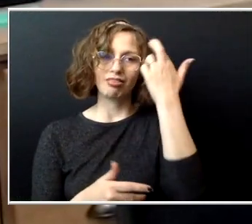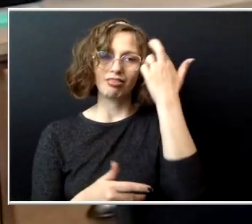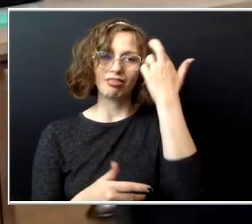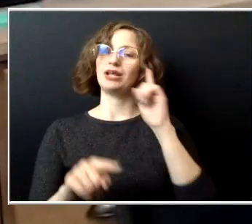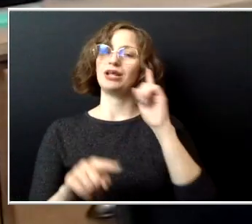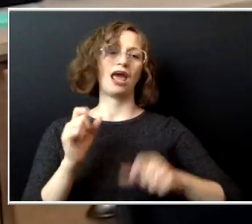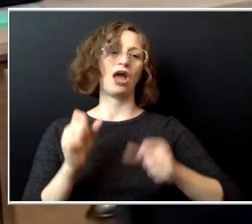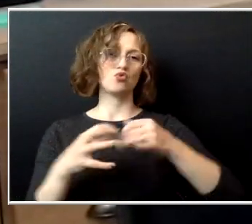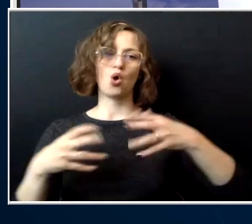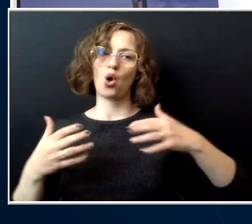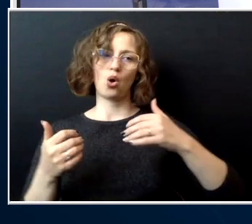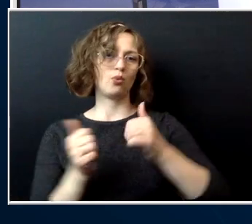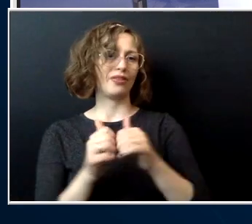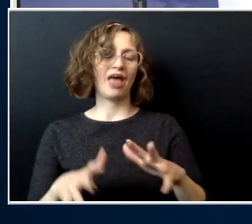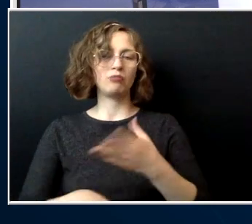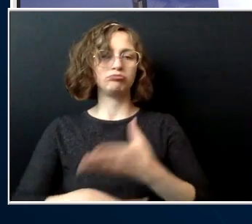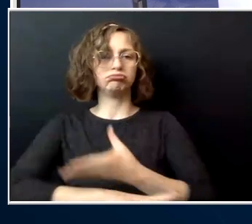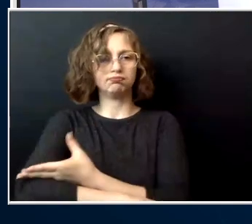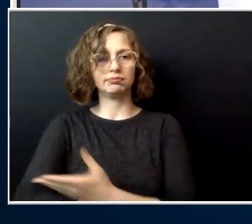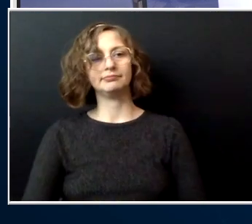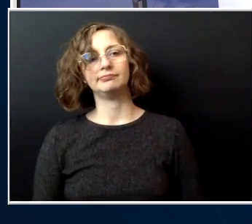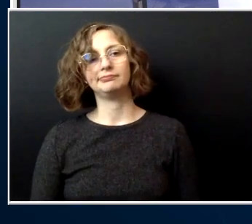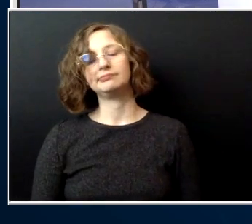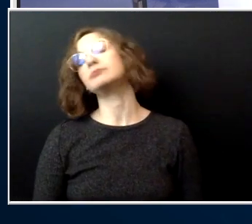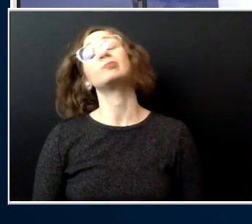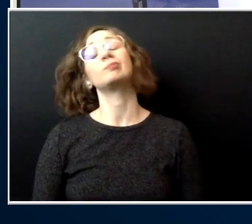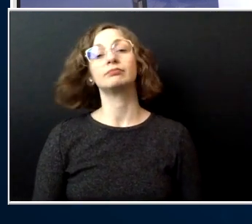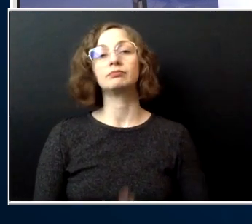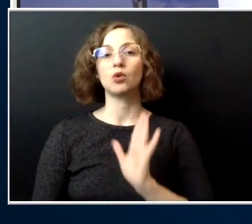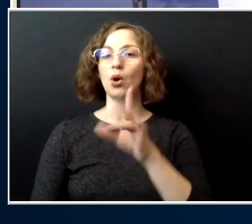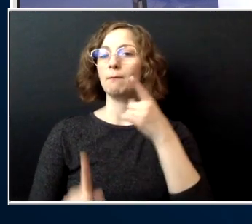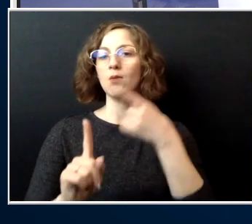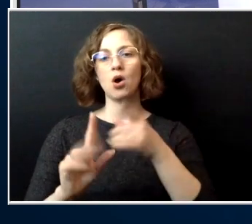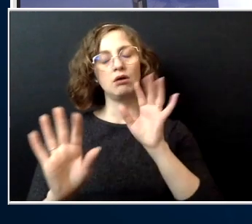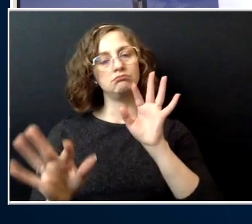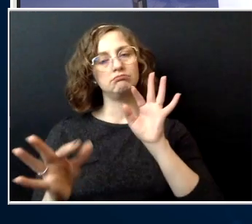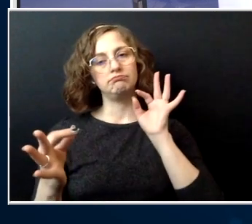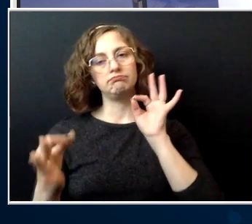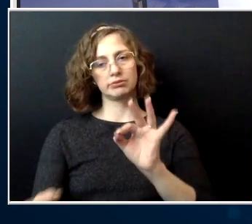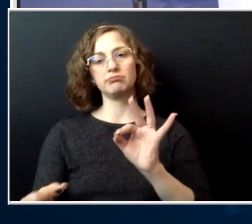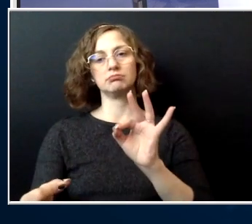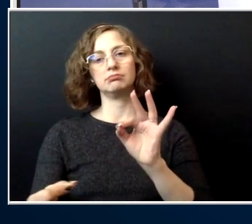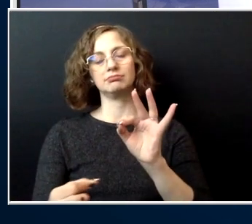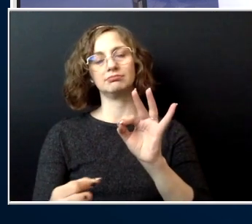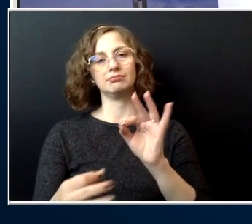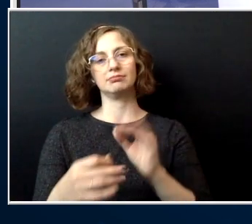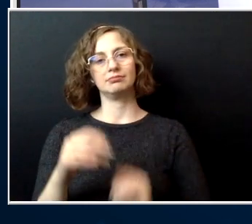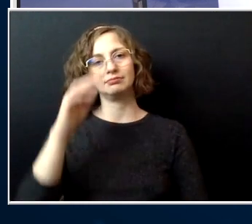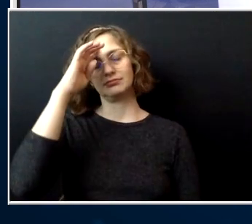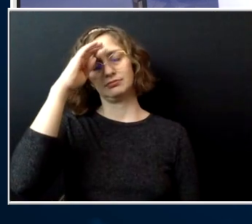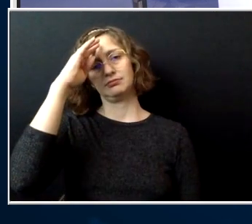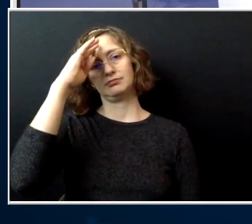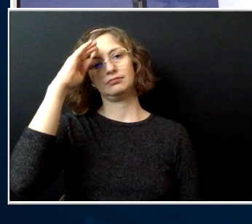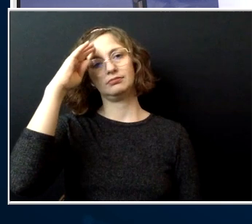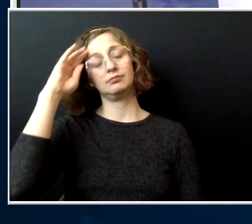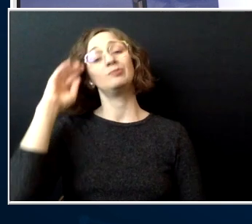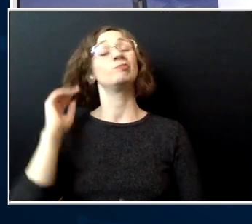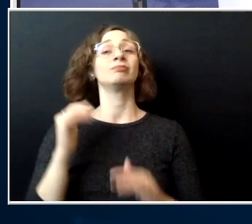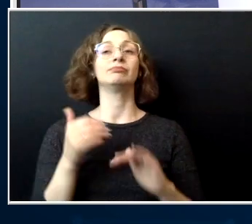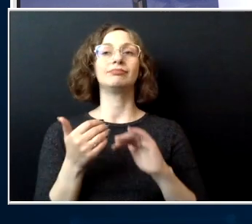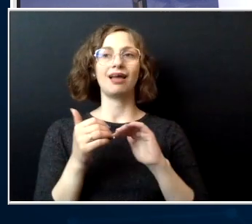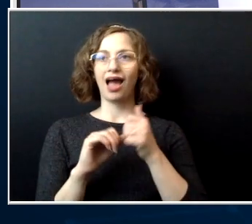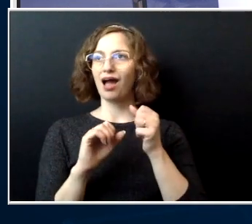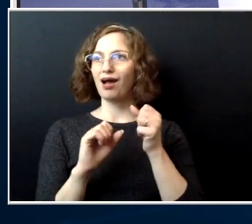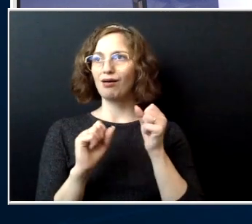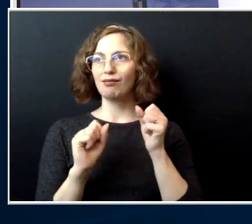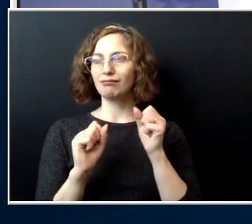changing. And I think your point about that was spot on. You talked about how can a community really grow and thrive without the right